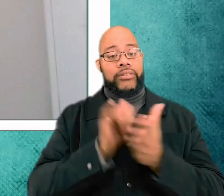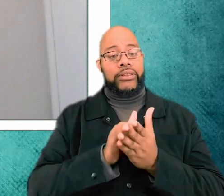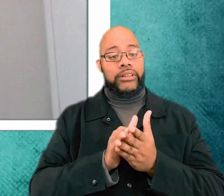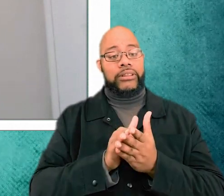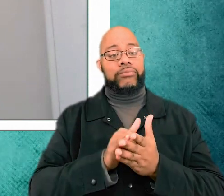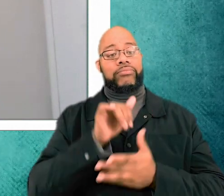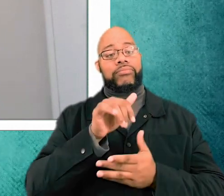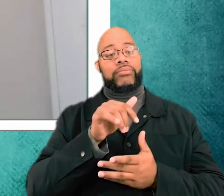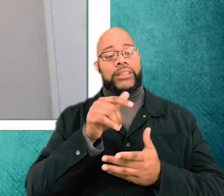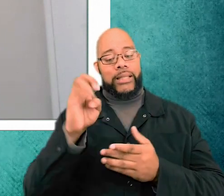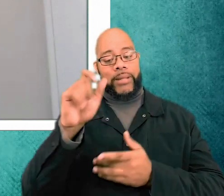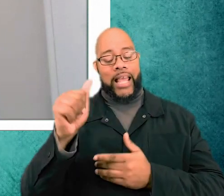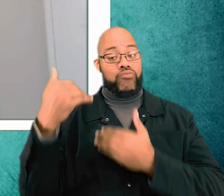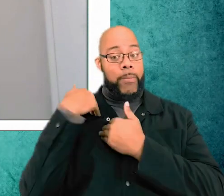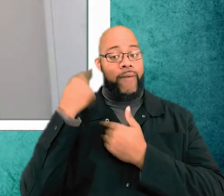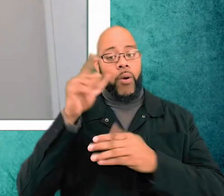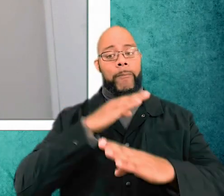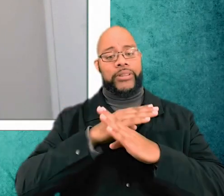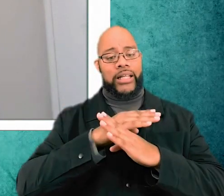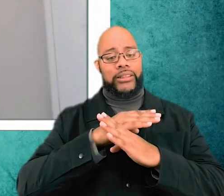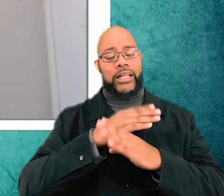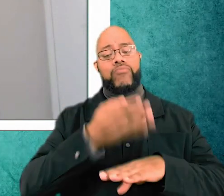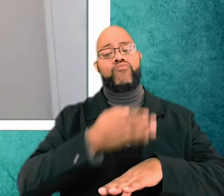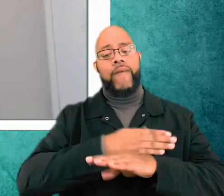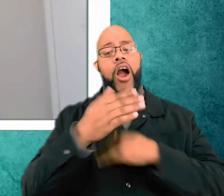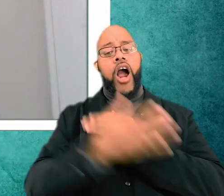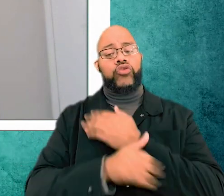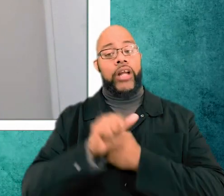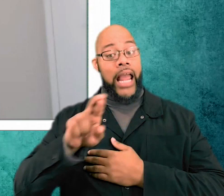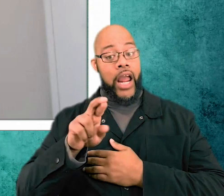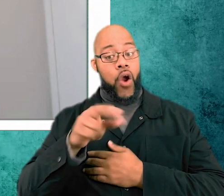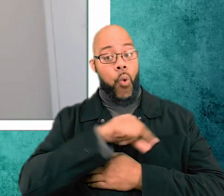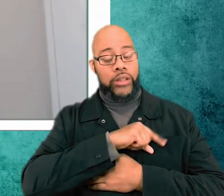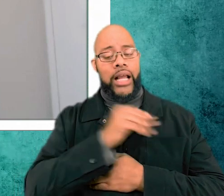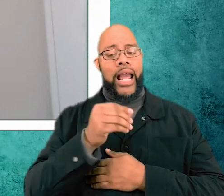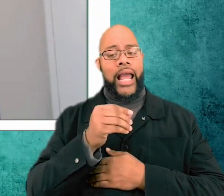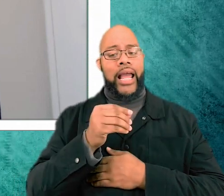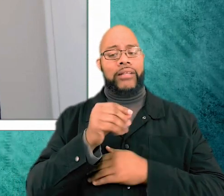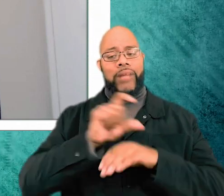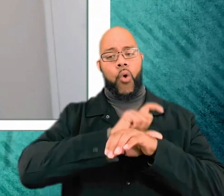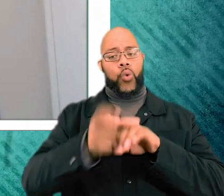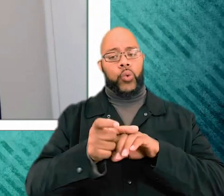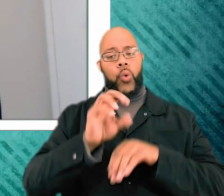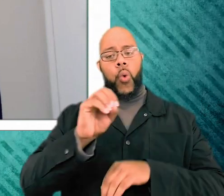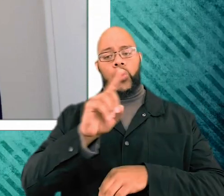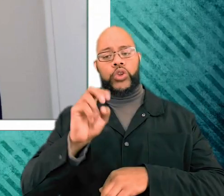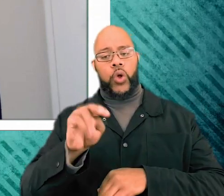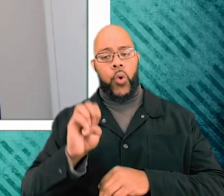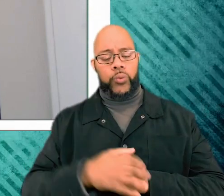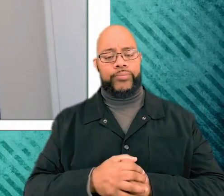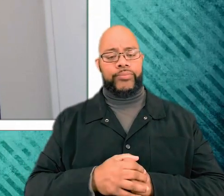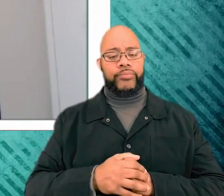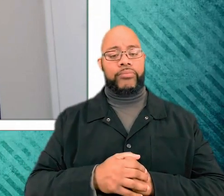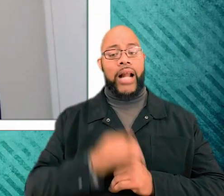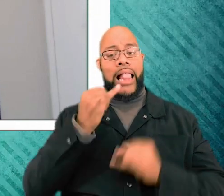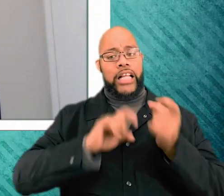the EPA's responsibilities for protecting and improving the nation's air quality and the stratospheric ozone layer. The last major change